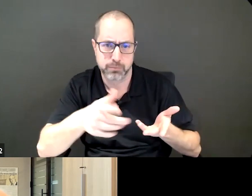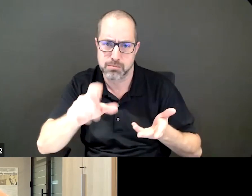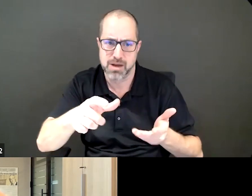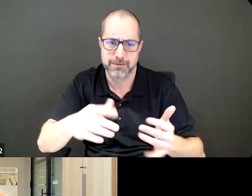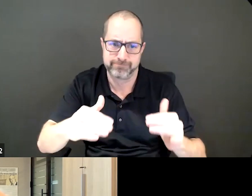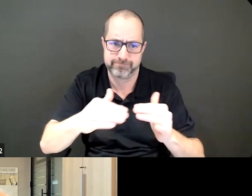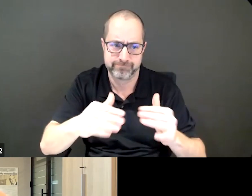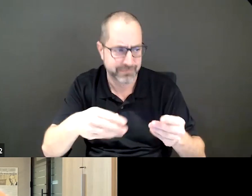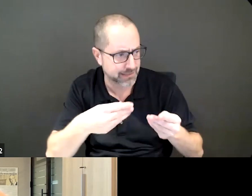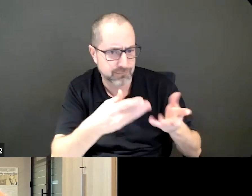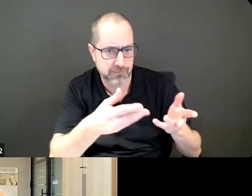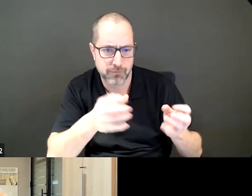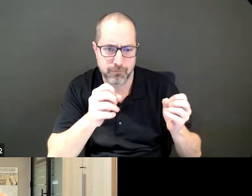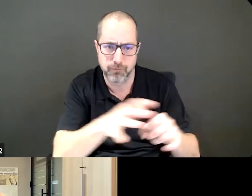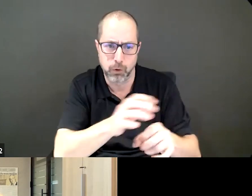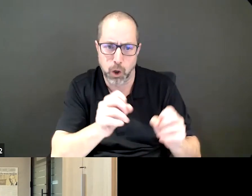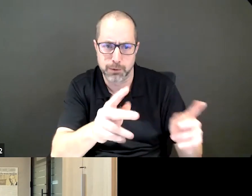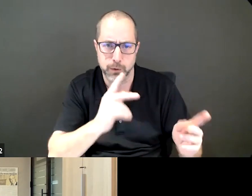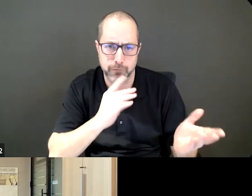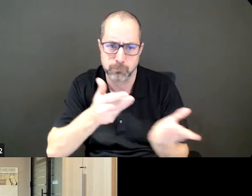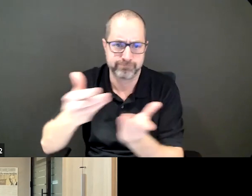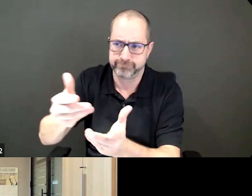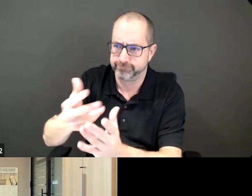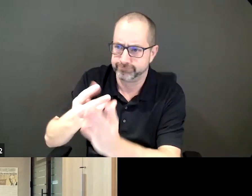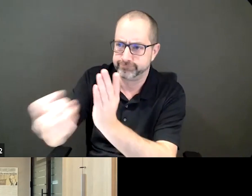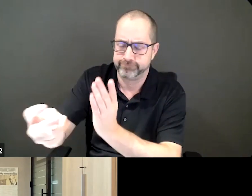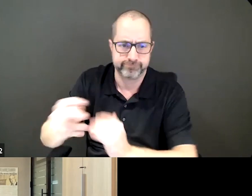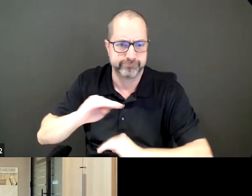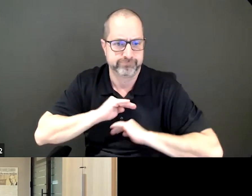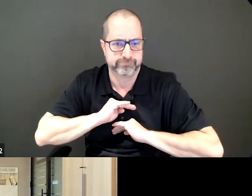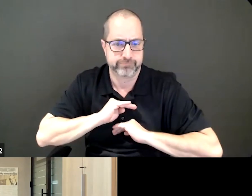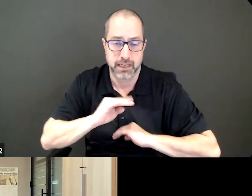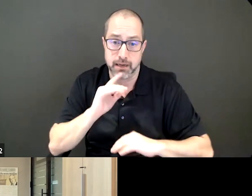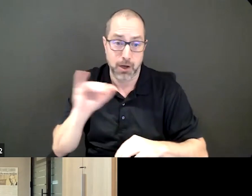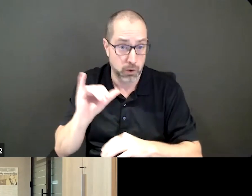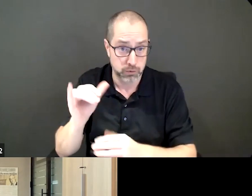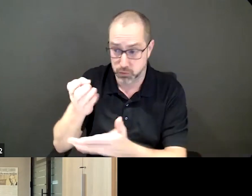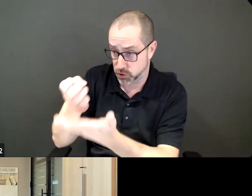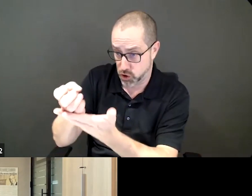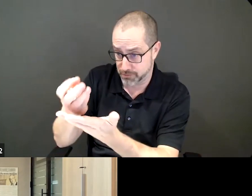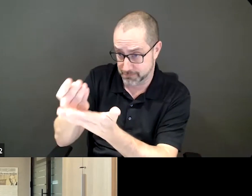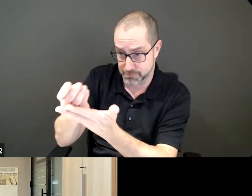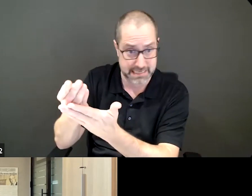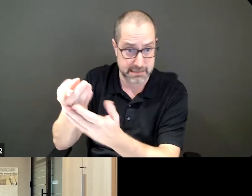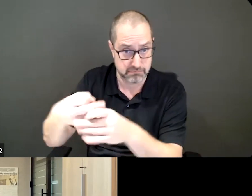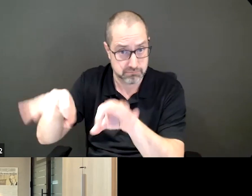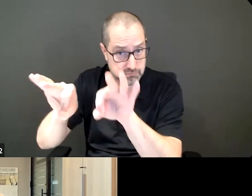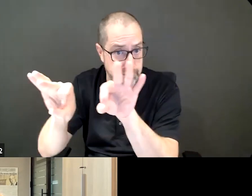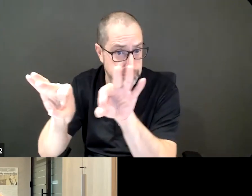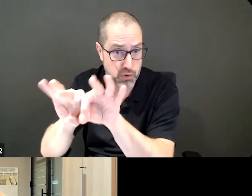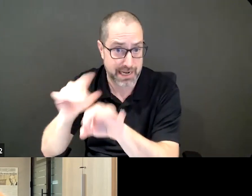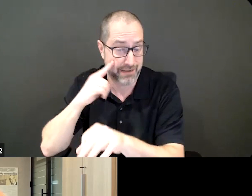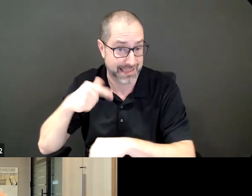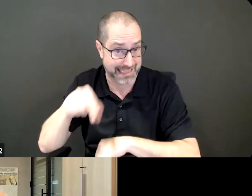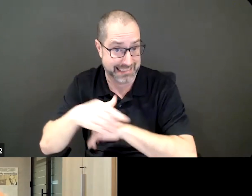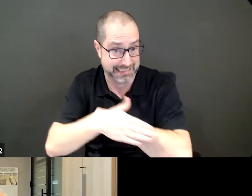to achieve his or her full potential. But beyond that, there's an economic imperative that if we're going to be successful in this country in